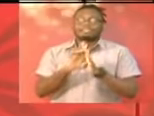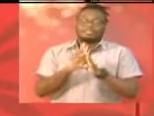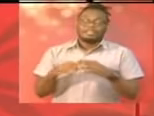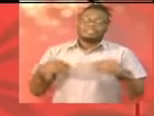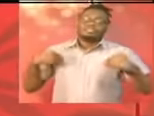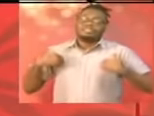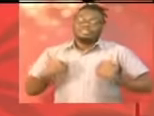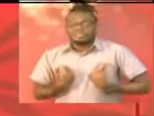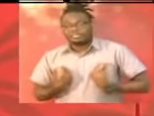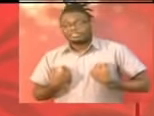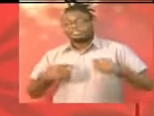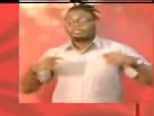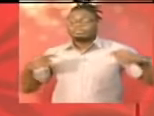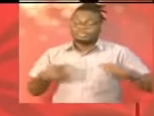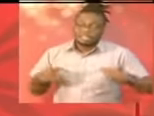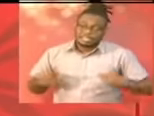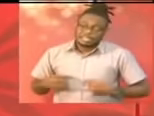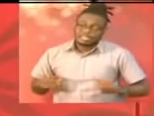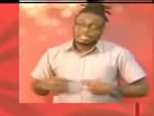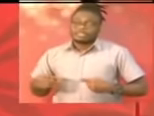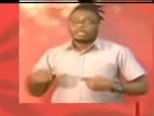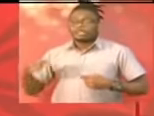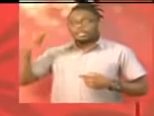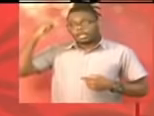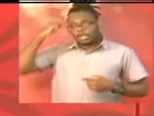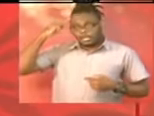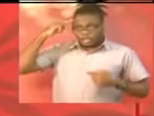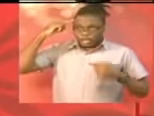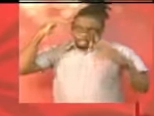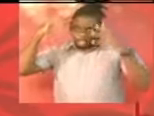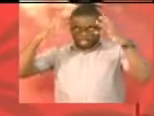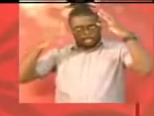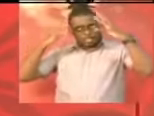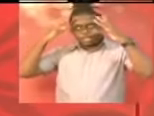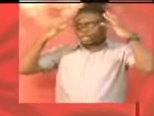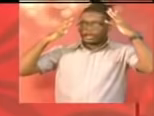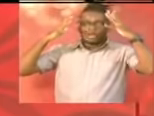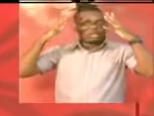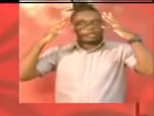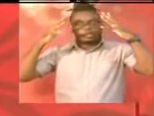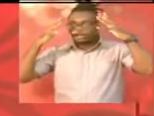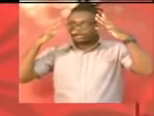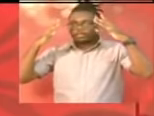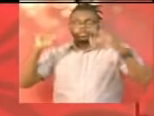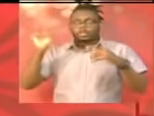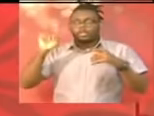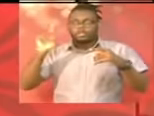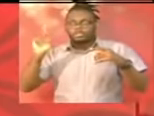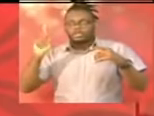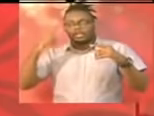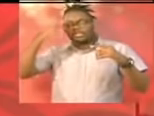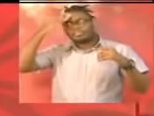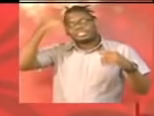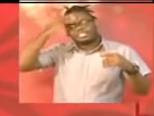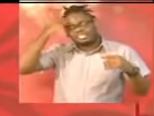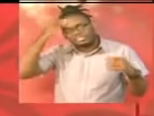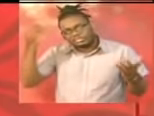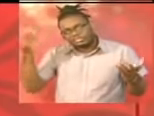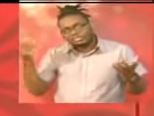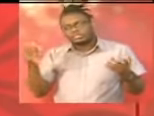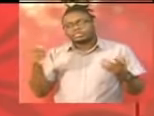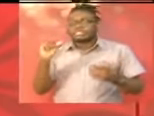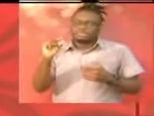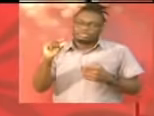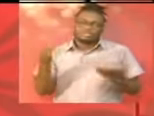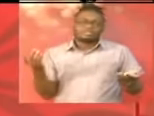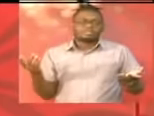pains, something called brain fog, which is, a bit of disorientation, a bit of forgetfulness, cardiac related